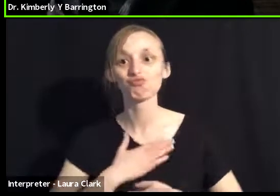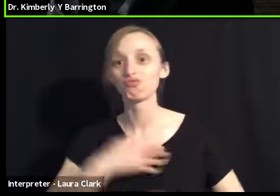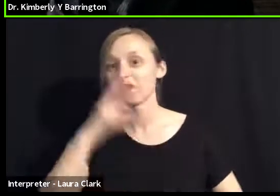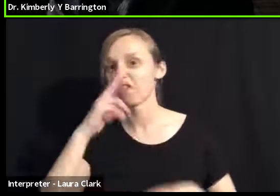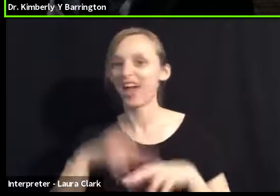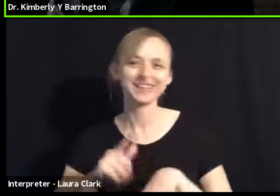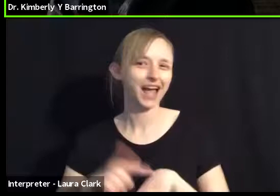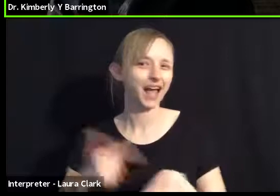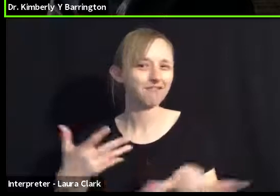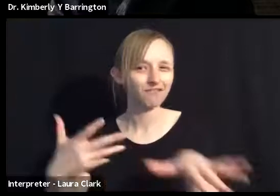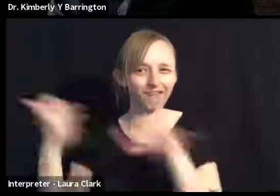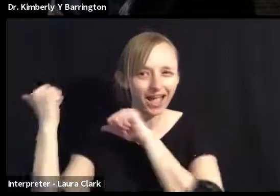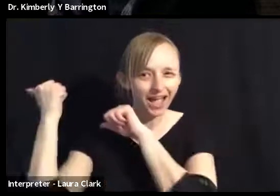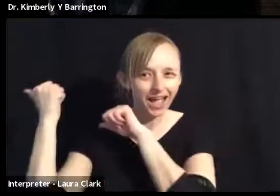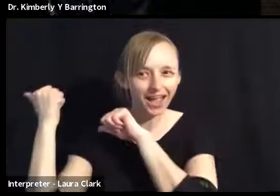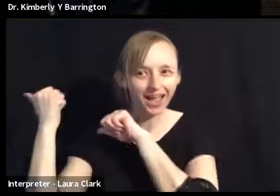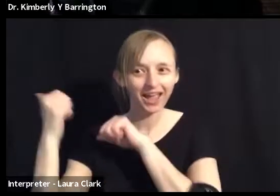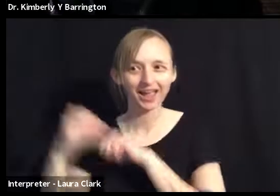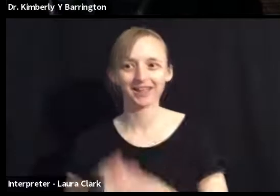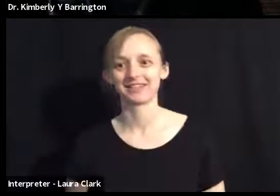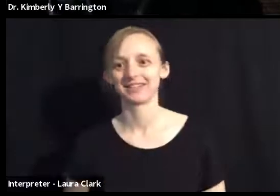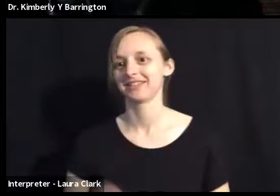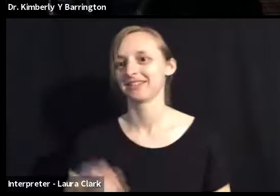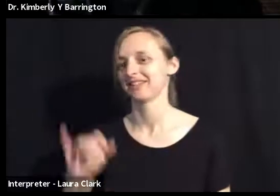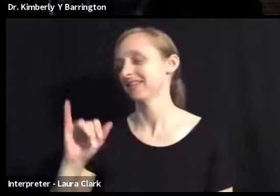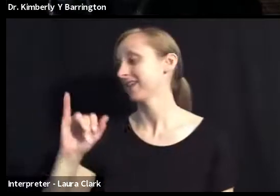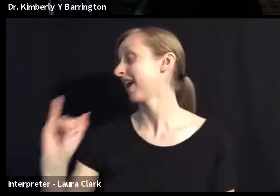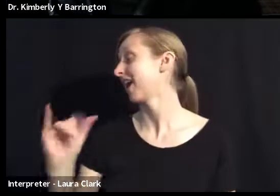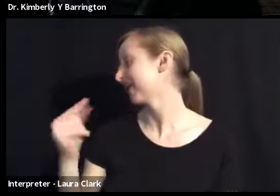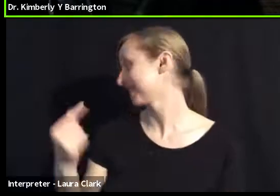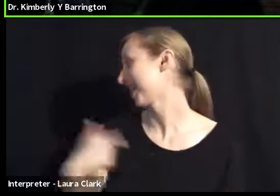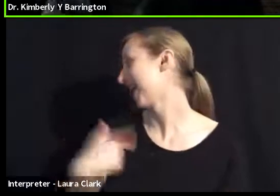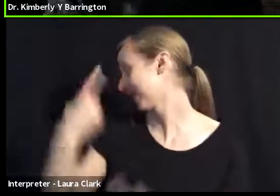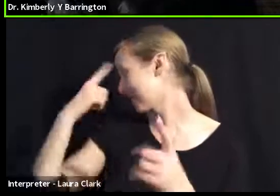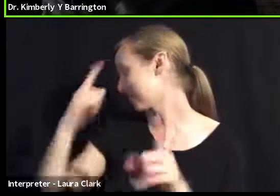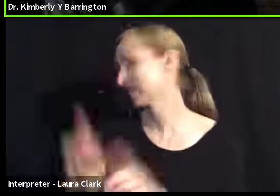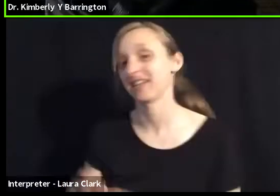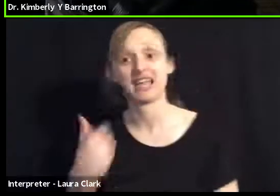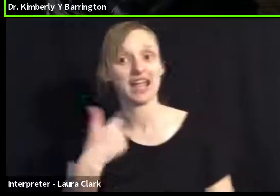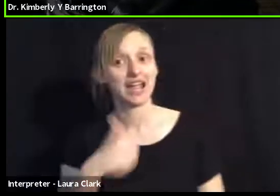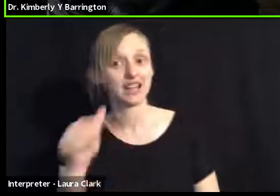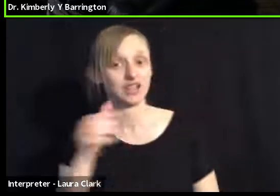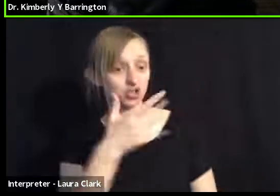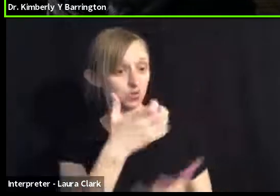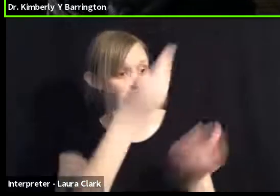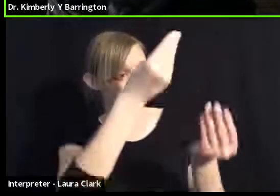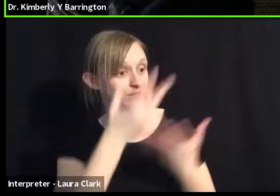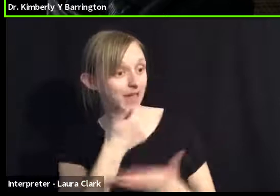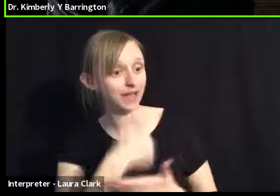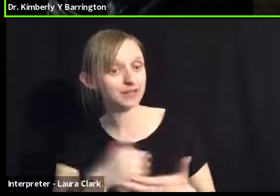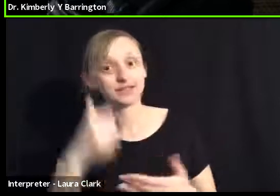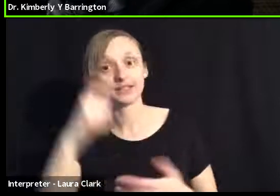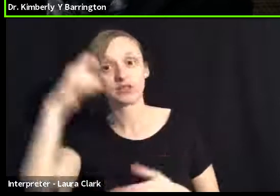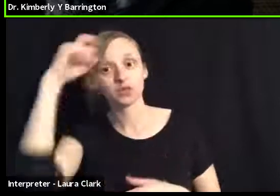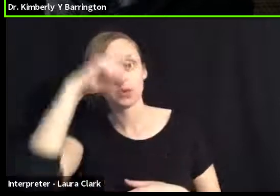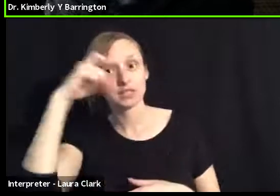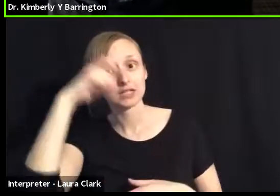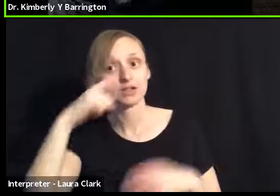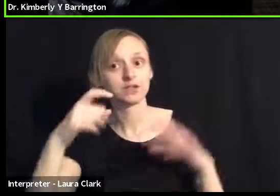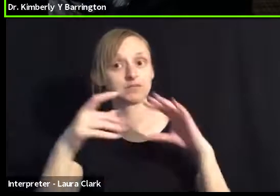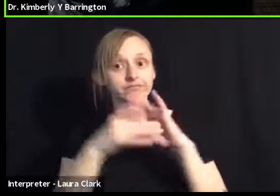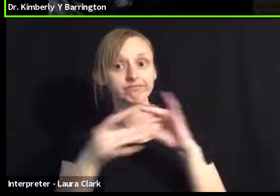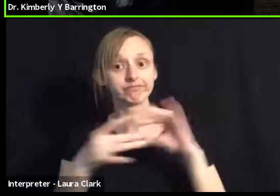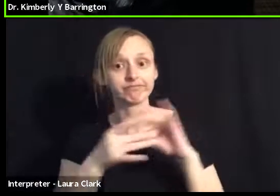fun. Is there anything that you would like to share, any words of wisdom with Miss Iesha?